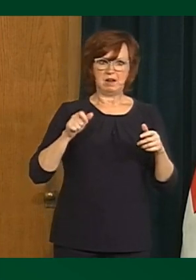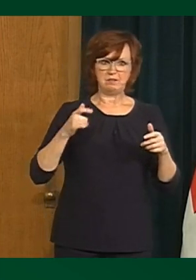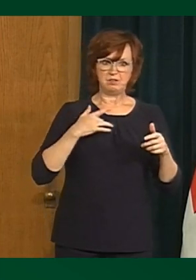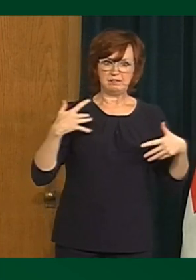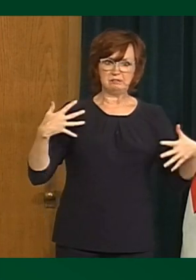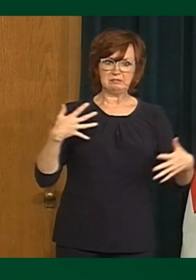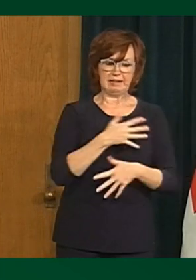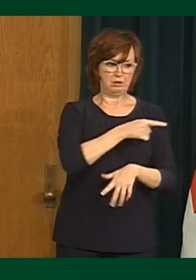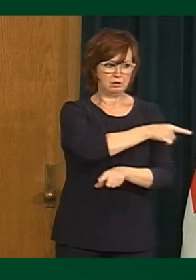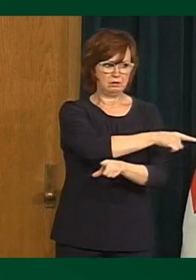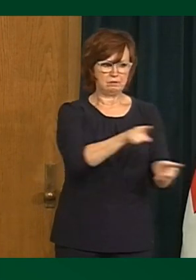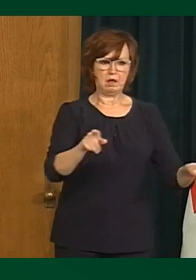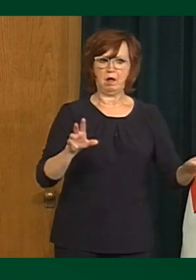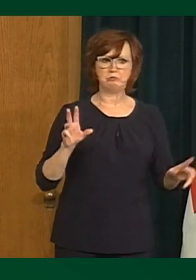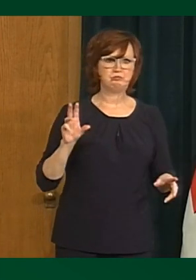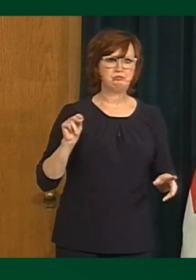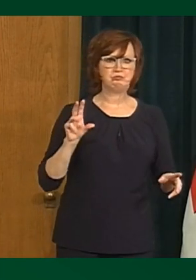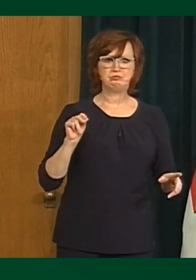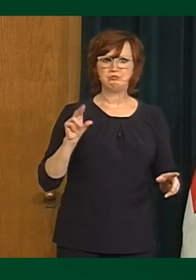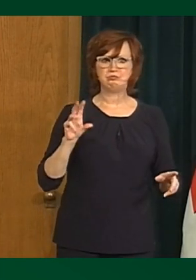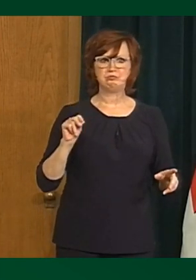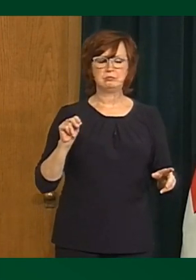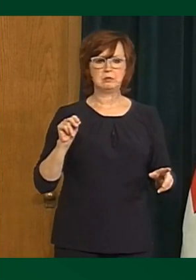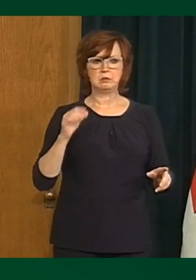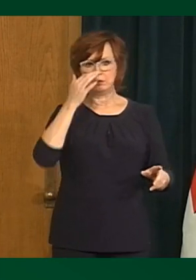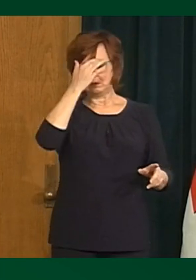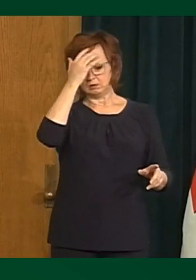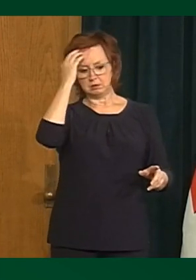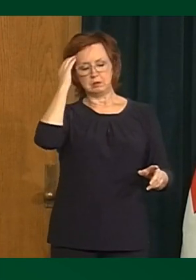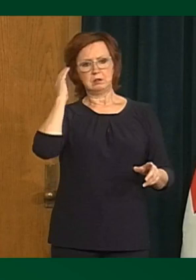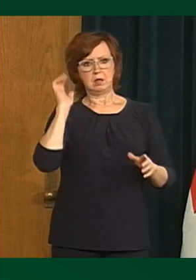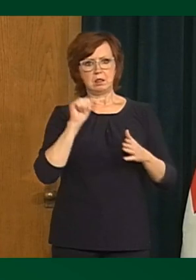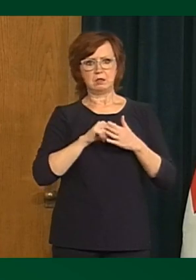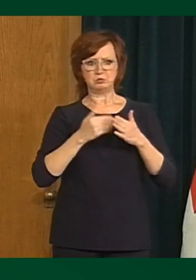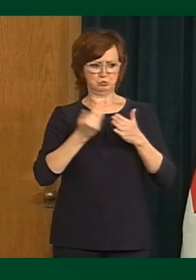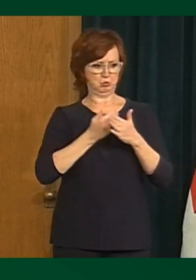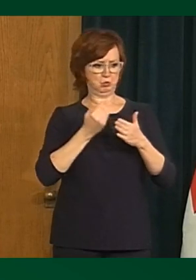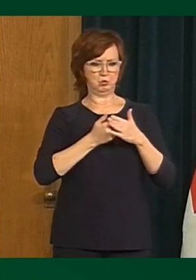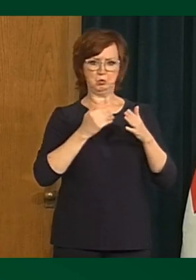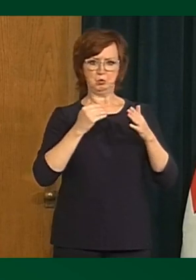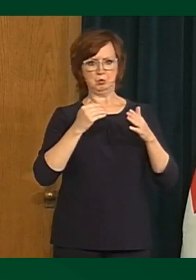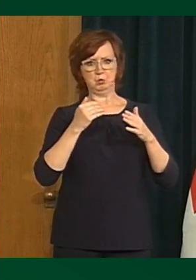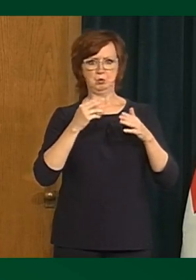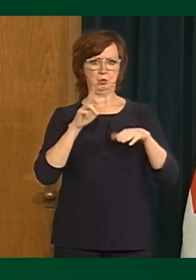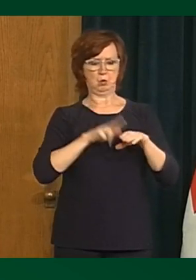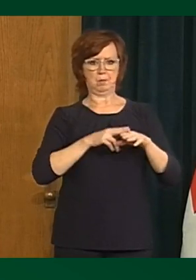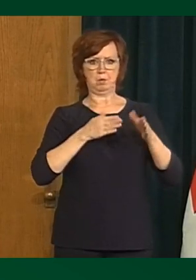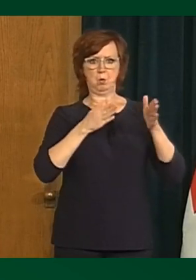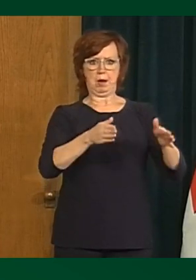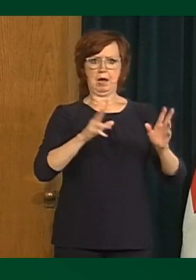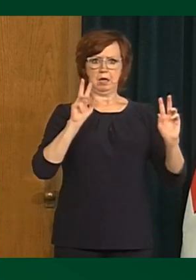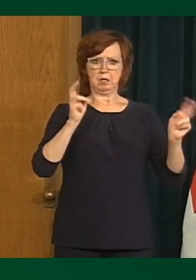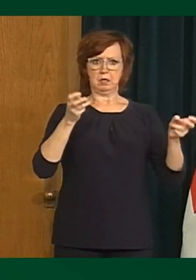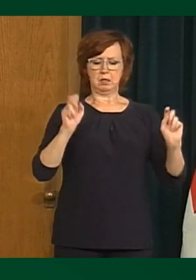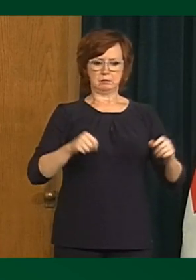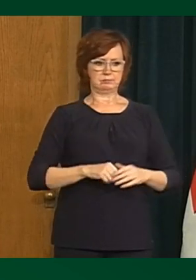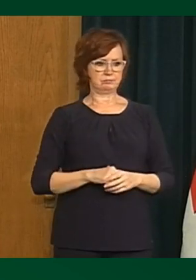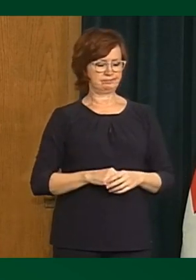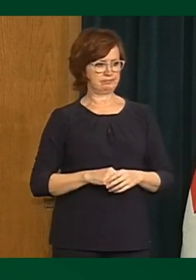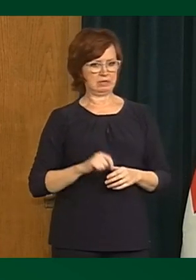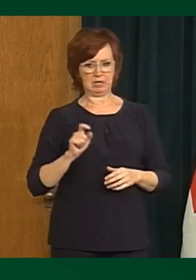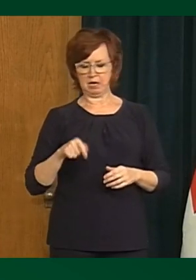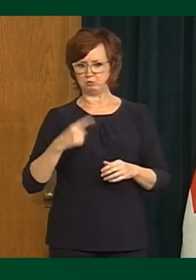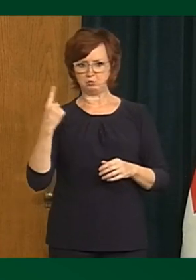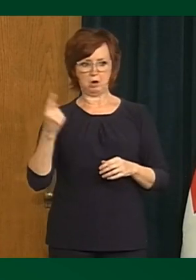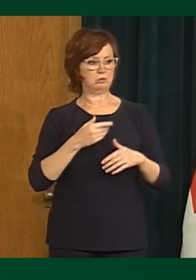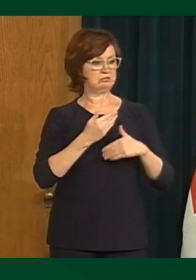such time there is a vaccine that is available to us. That is part of living with COVID-19, is we are going to have its presence, and